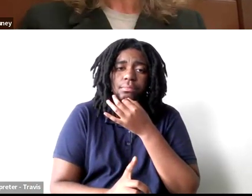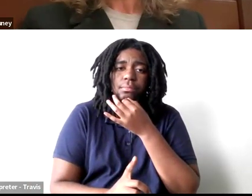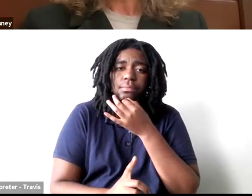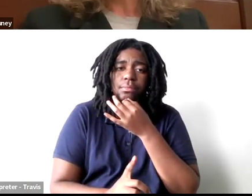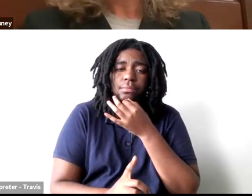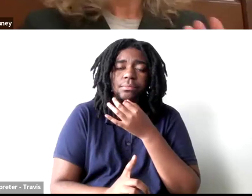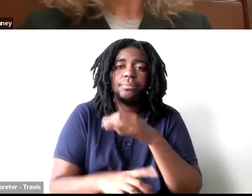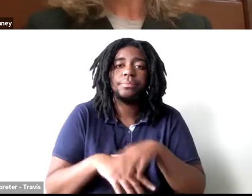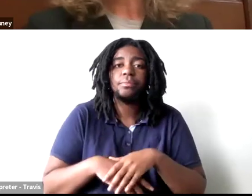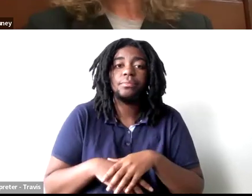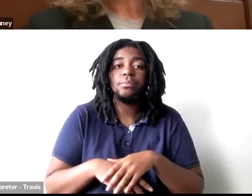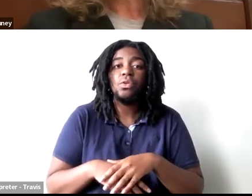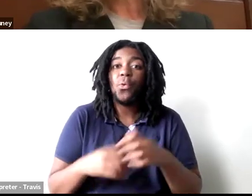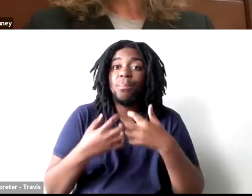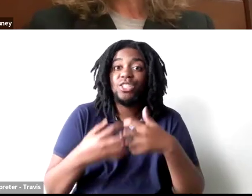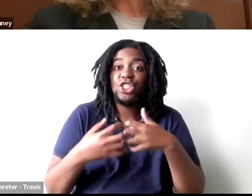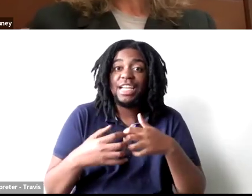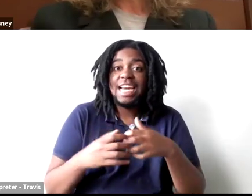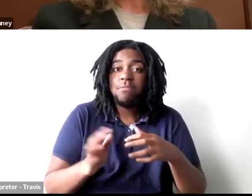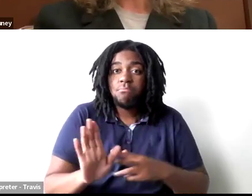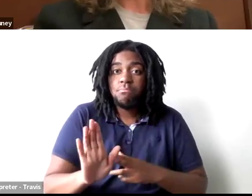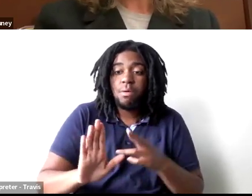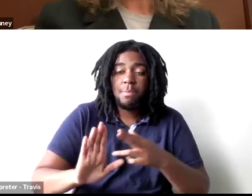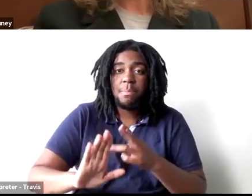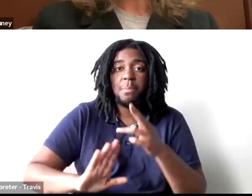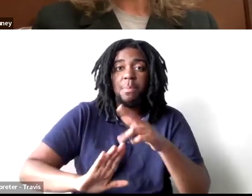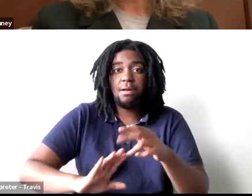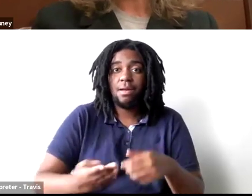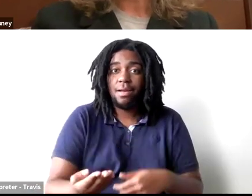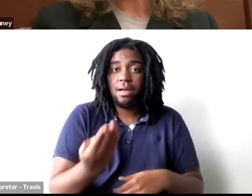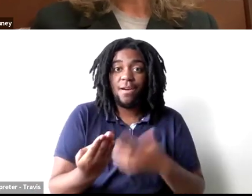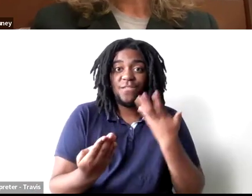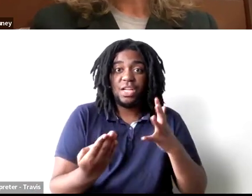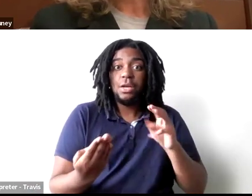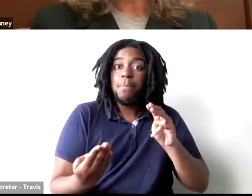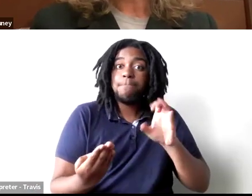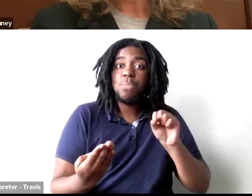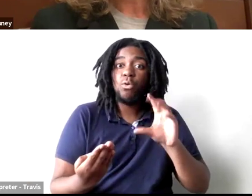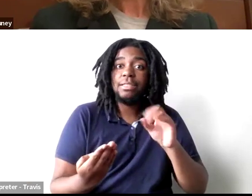making. He was almost cutting it freehand anyway, but it was probably required to